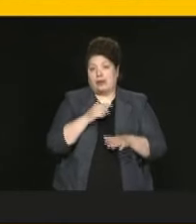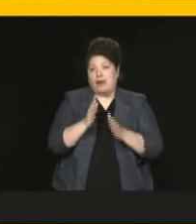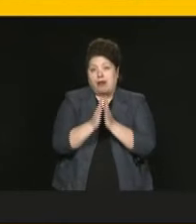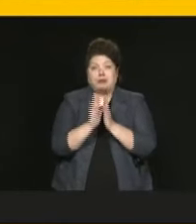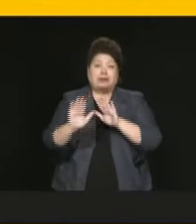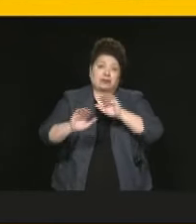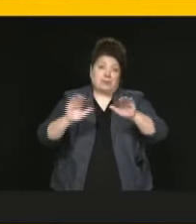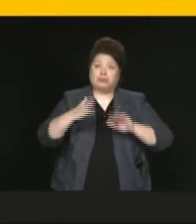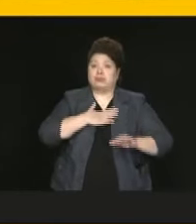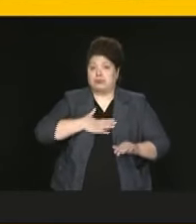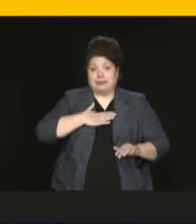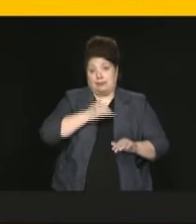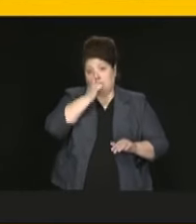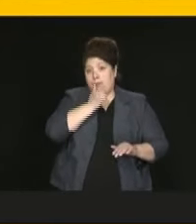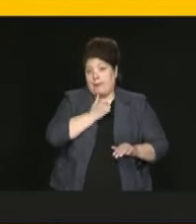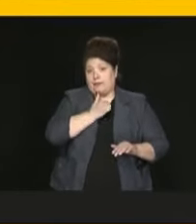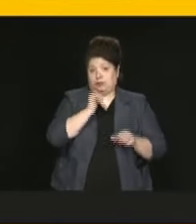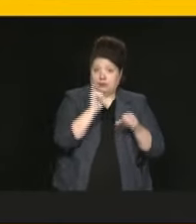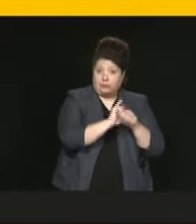top scientific minds, I think they would agree.